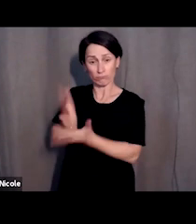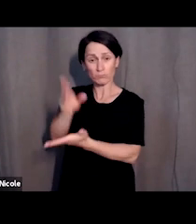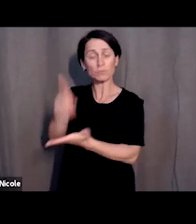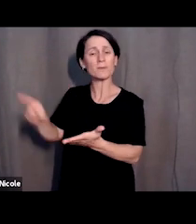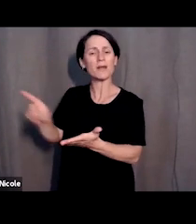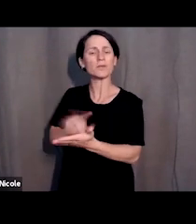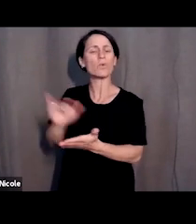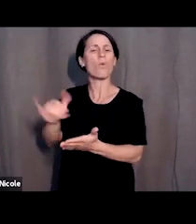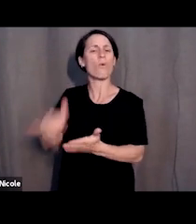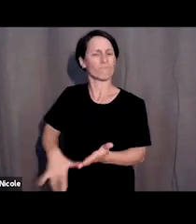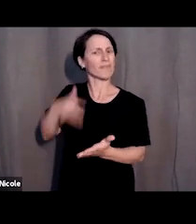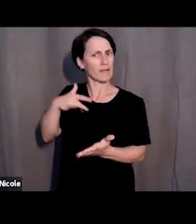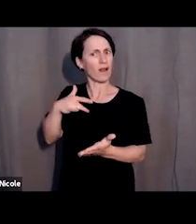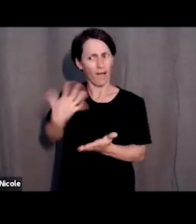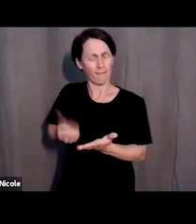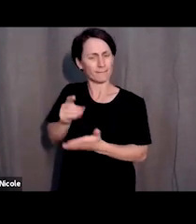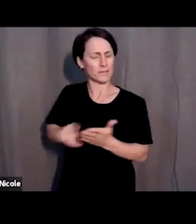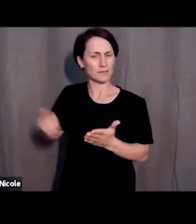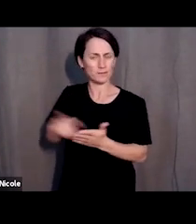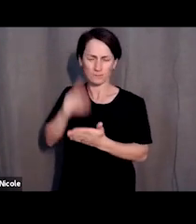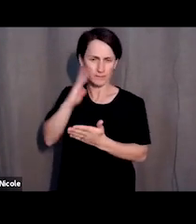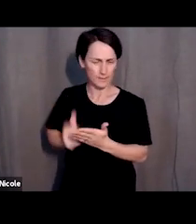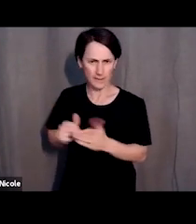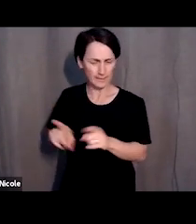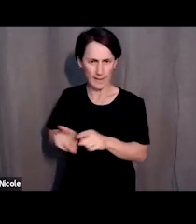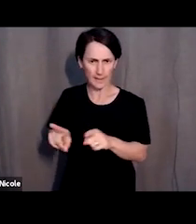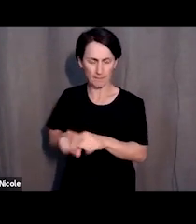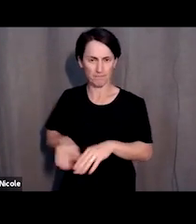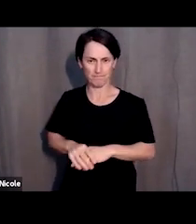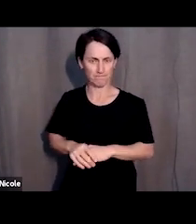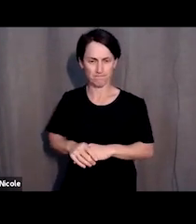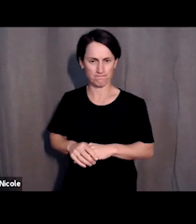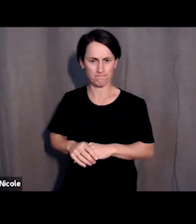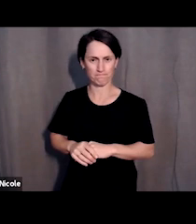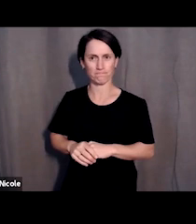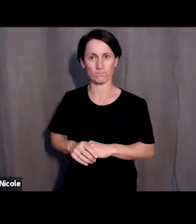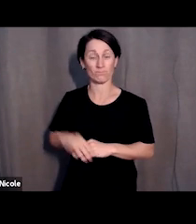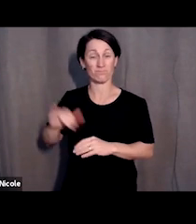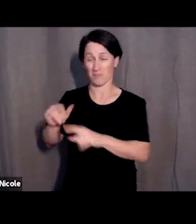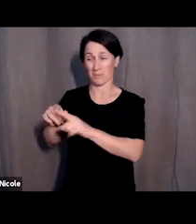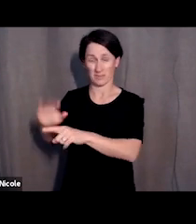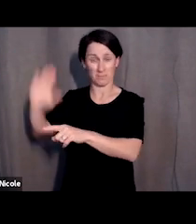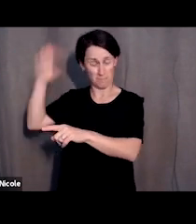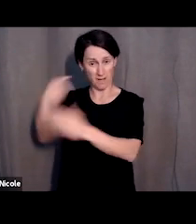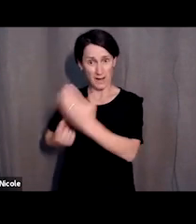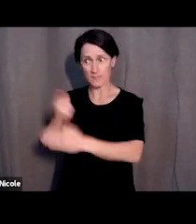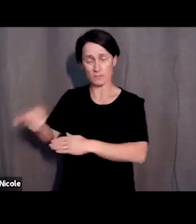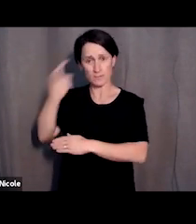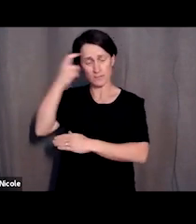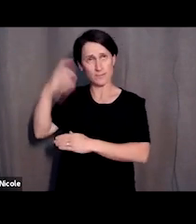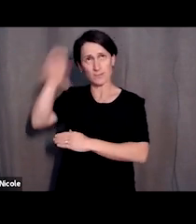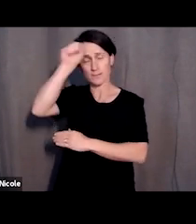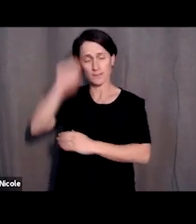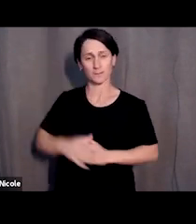discriminated against, often based on real life experience that haven't happened in the past. Most consumers told us they